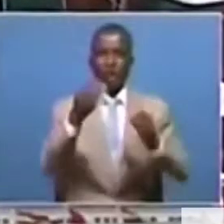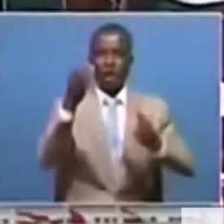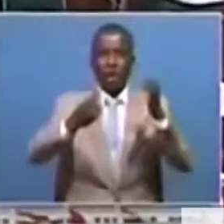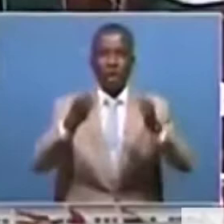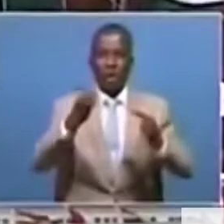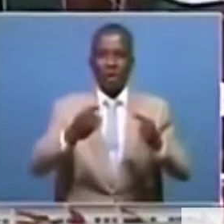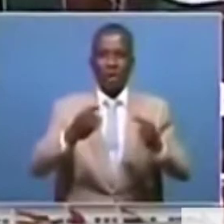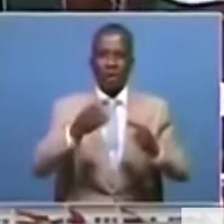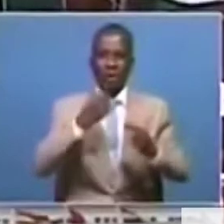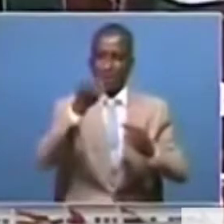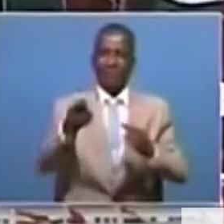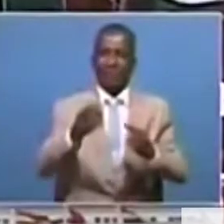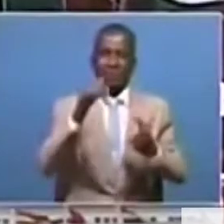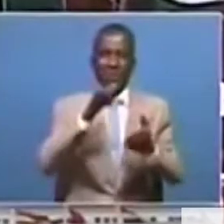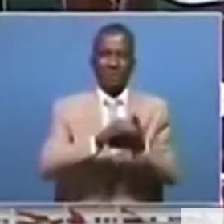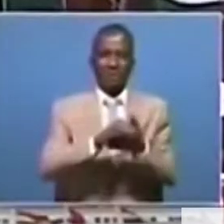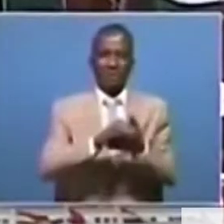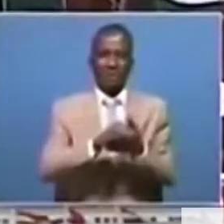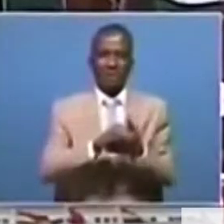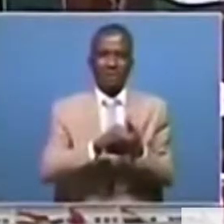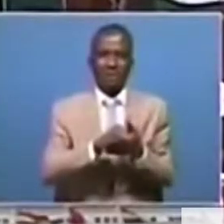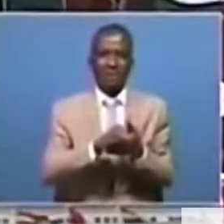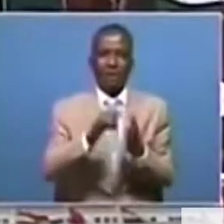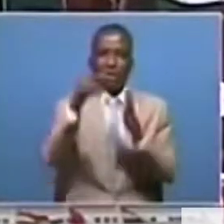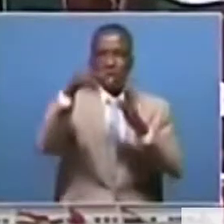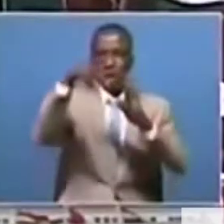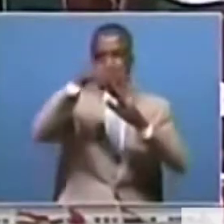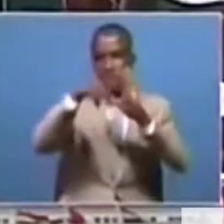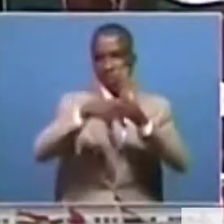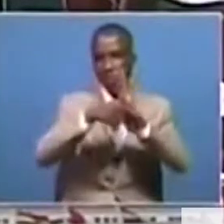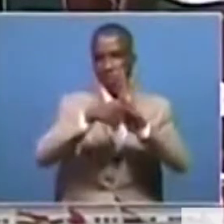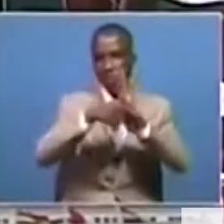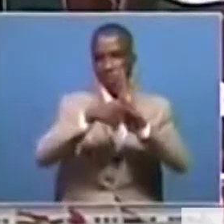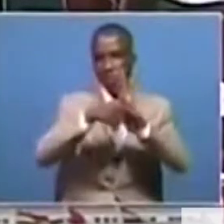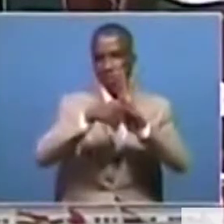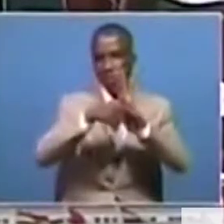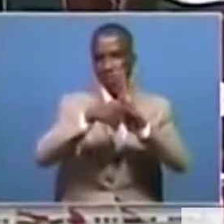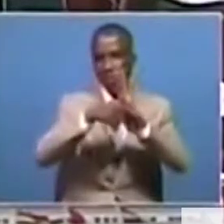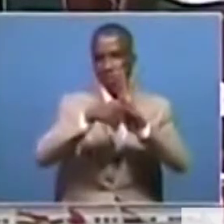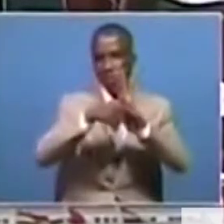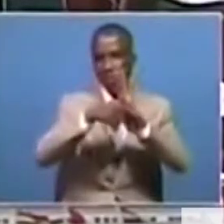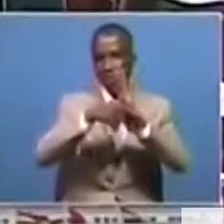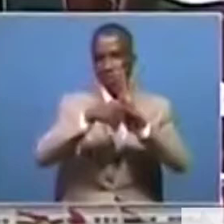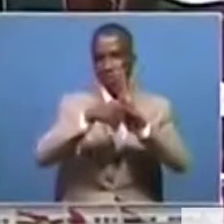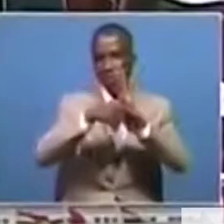court, Perwood CG, expressed the principle succinctly in the